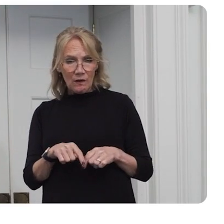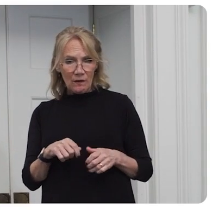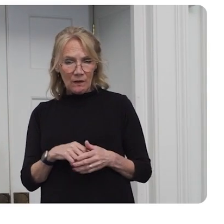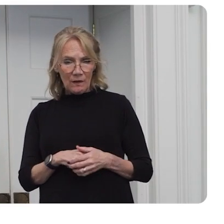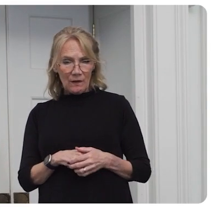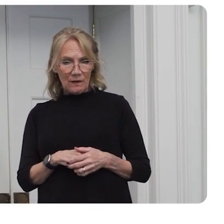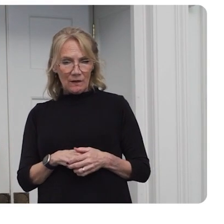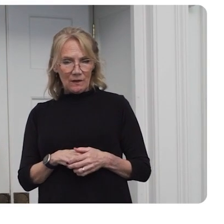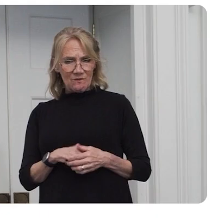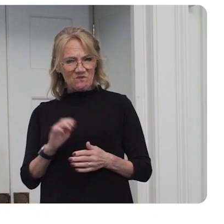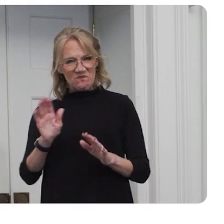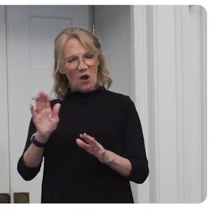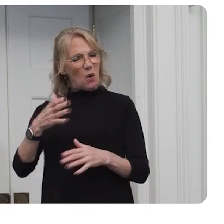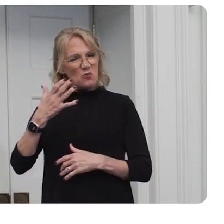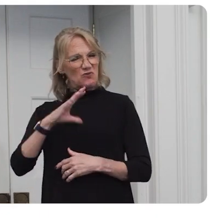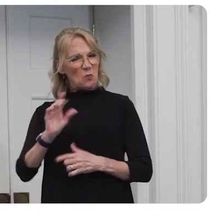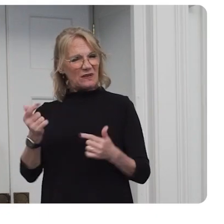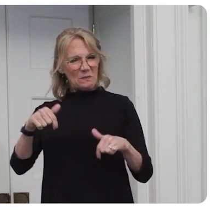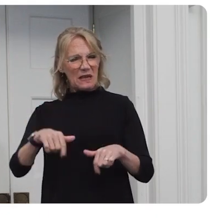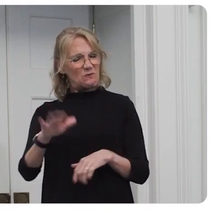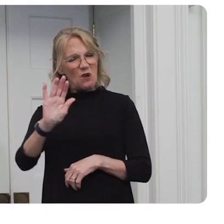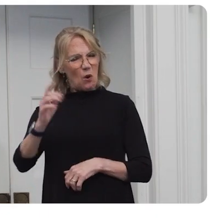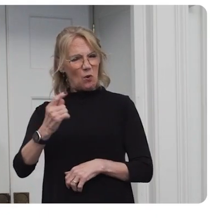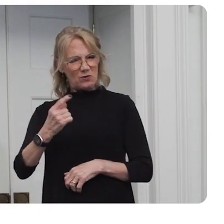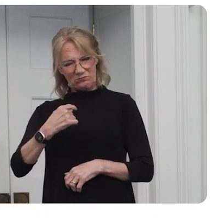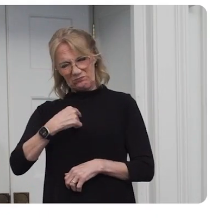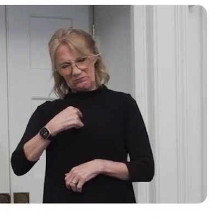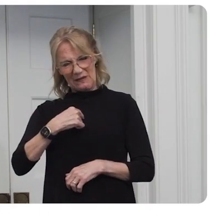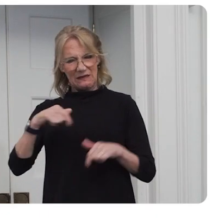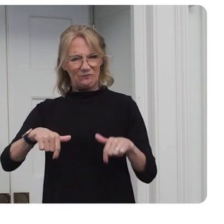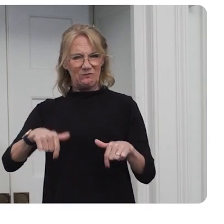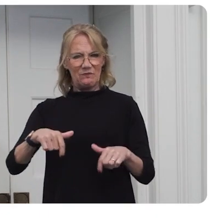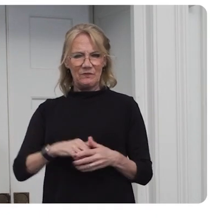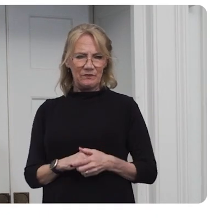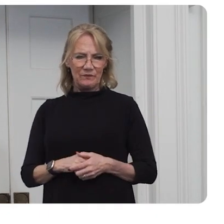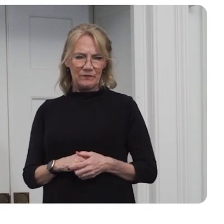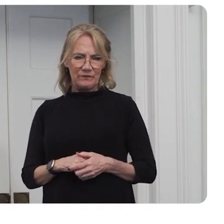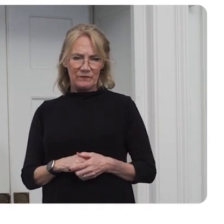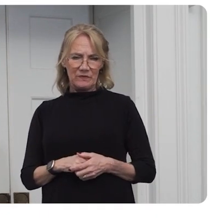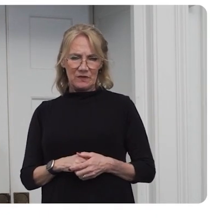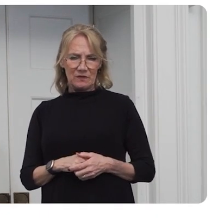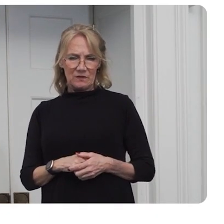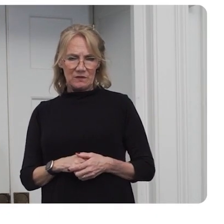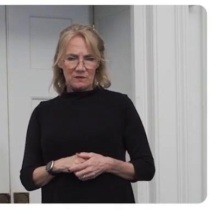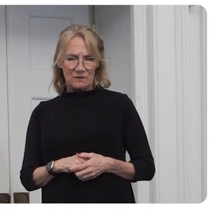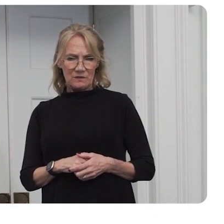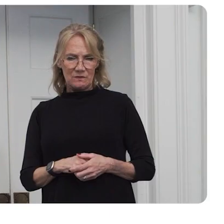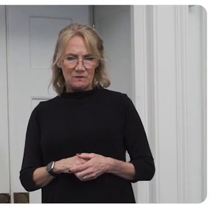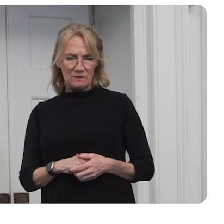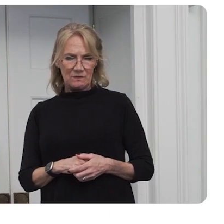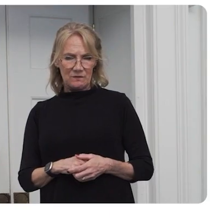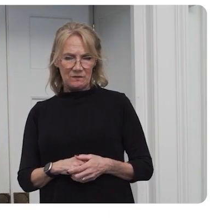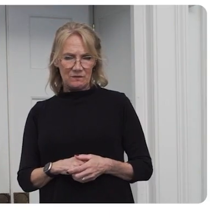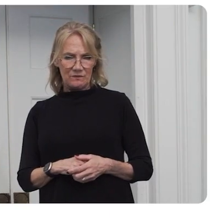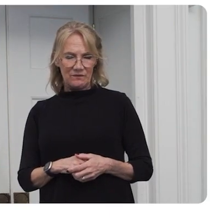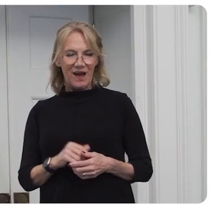to. So it's kind of your domain. Yeah. He usually fixes something when it's broken.